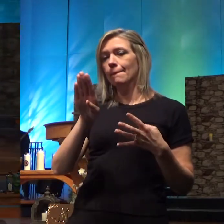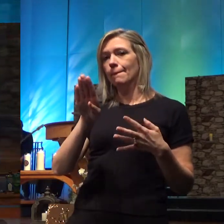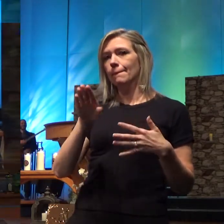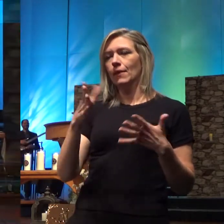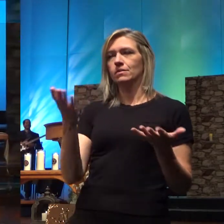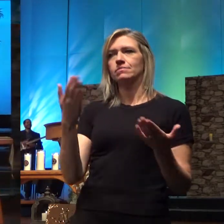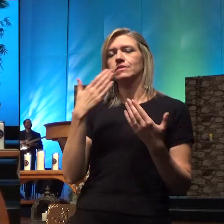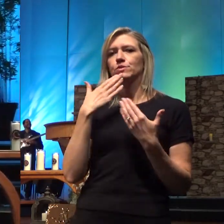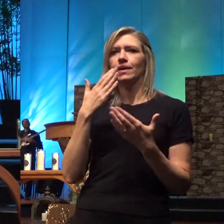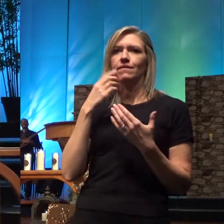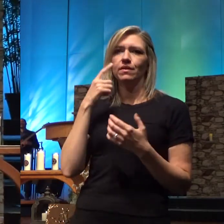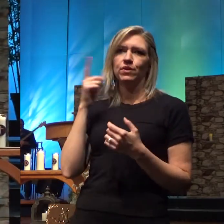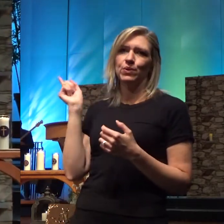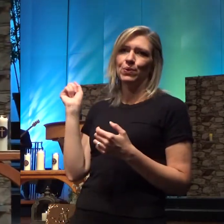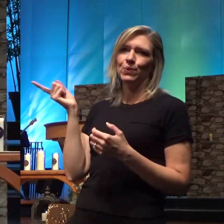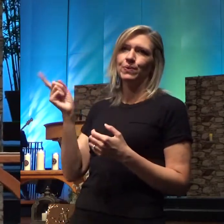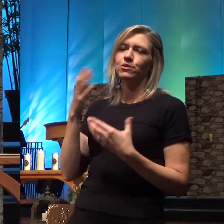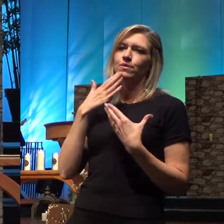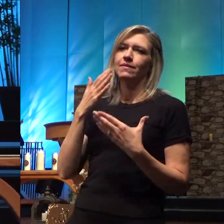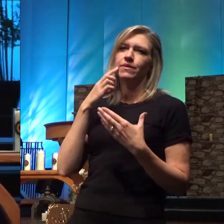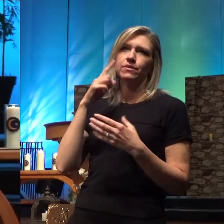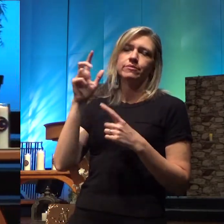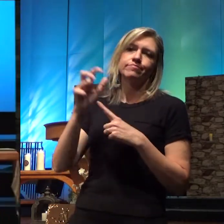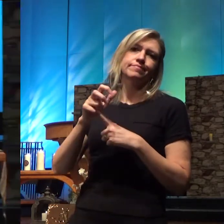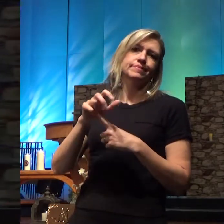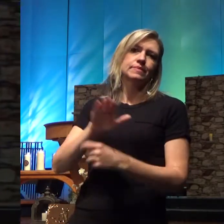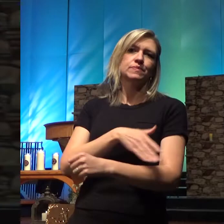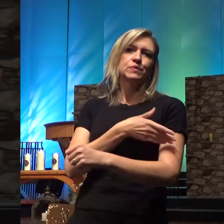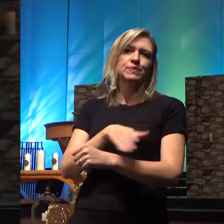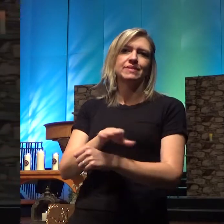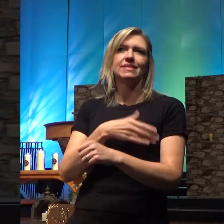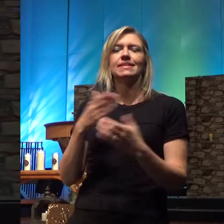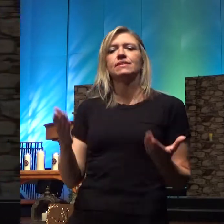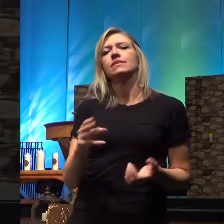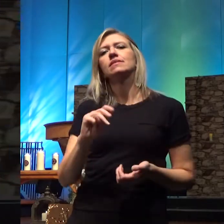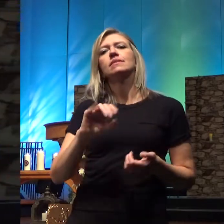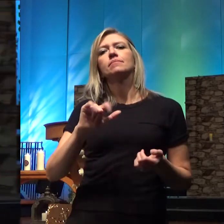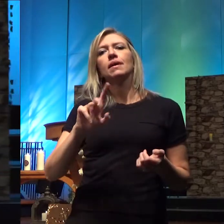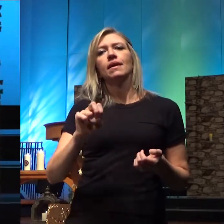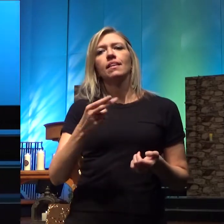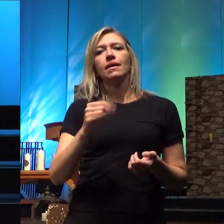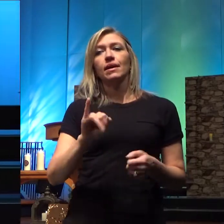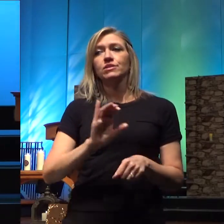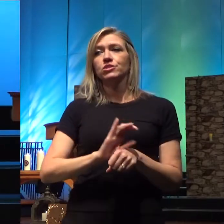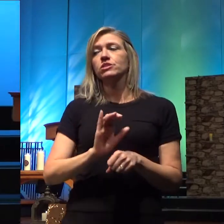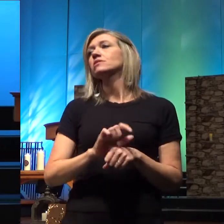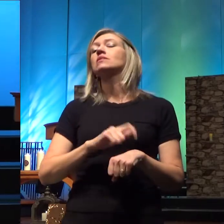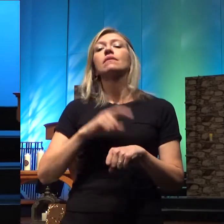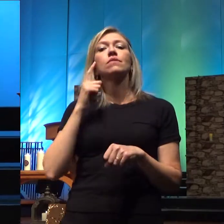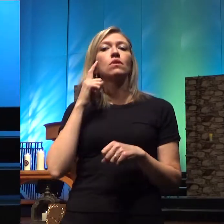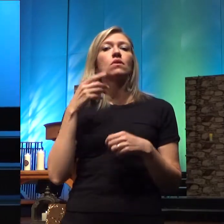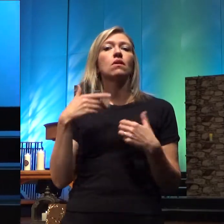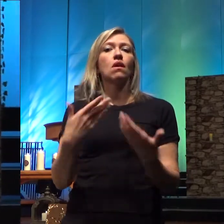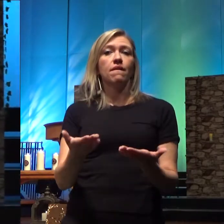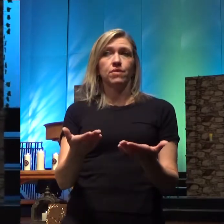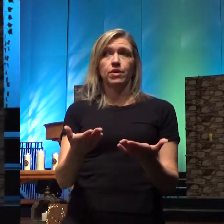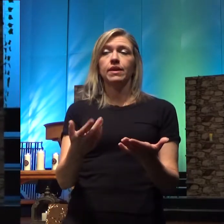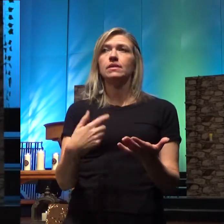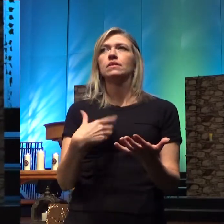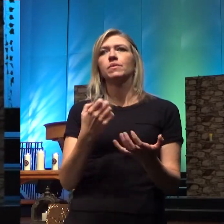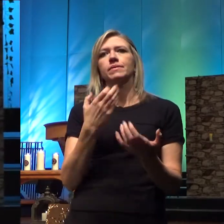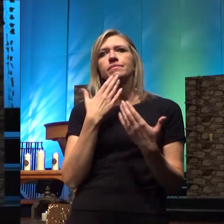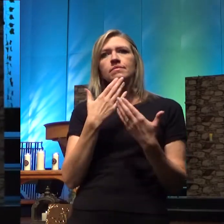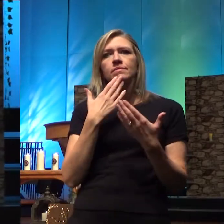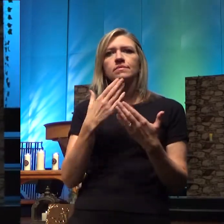Rob. We're so grateful for you. We're so grateful for this incredible music ministry at Mile High Church as we move into our time of offering. I also want to just